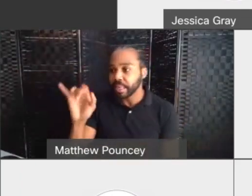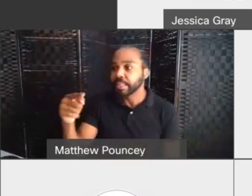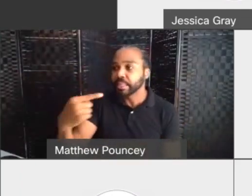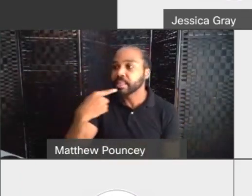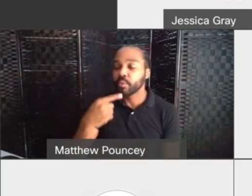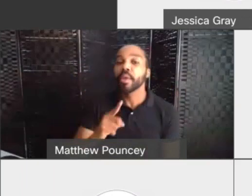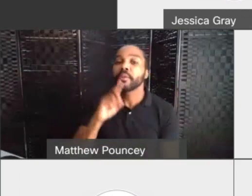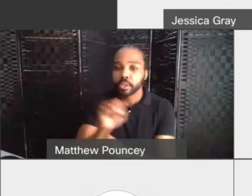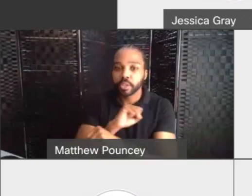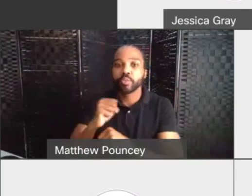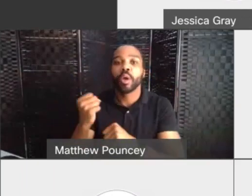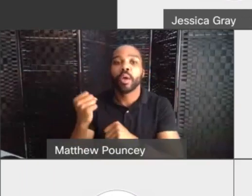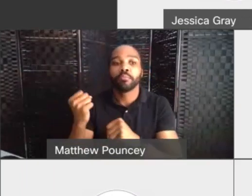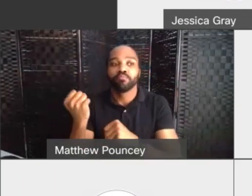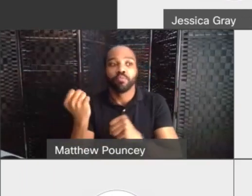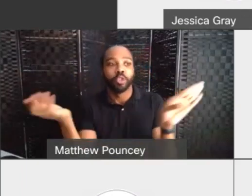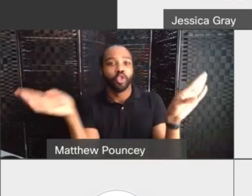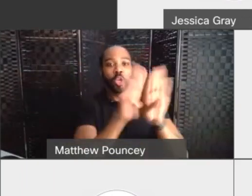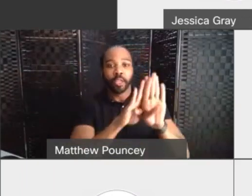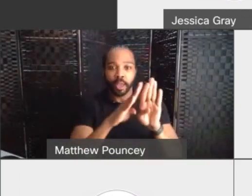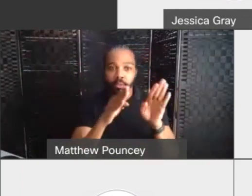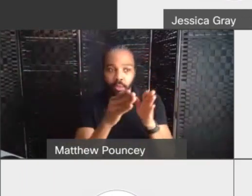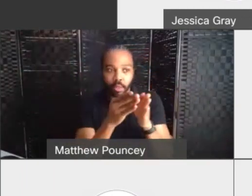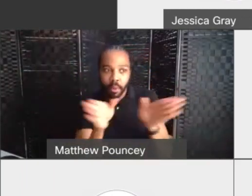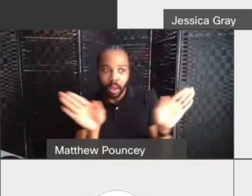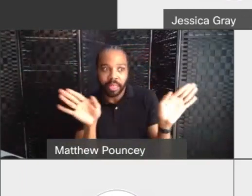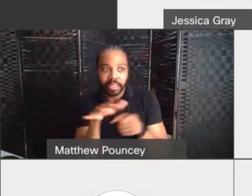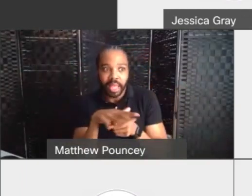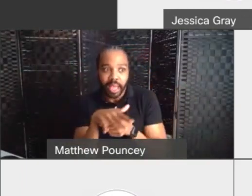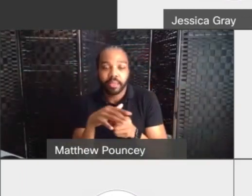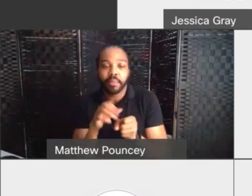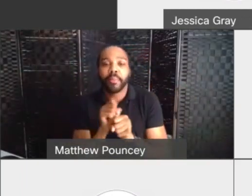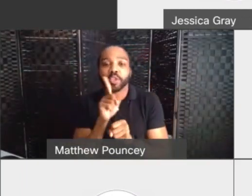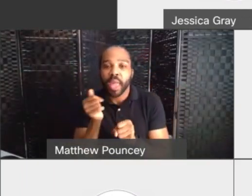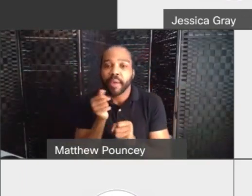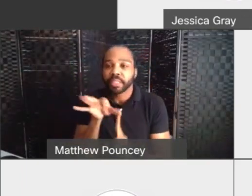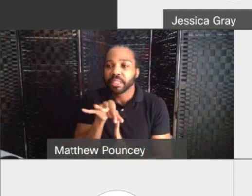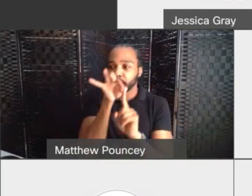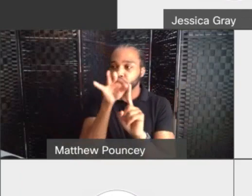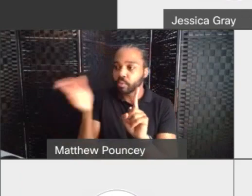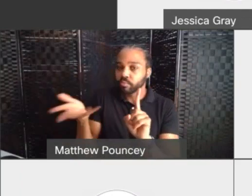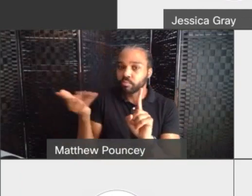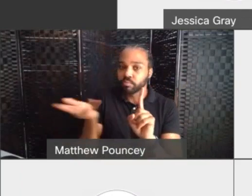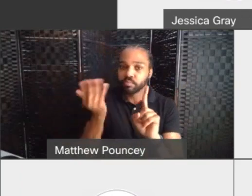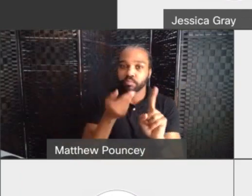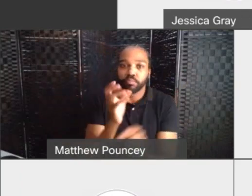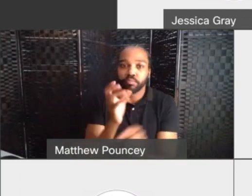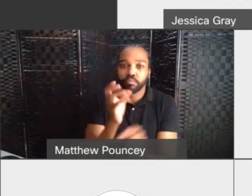shut down those public sites just to have these specialized clinics.